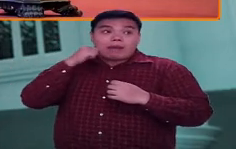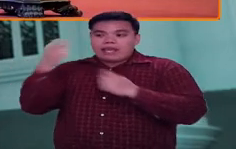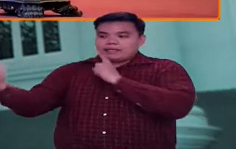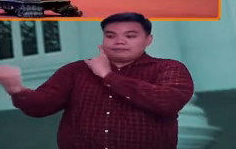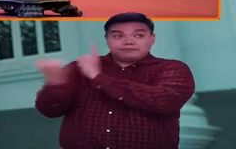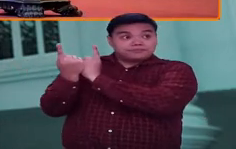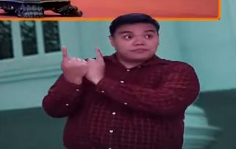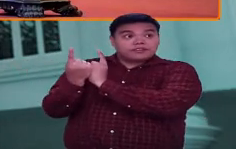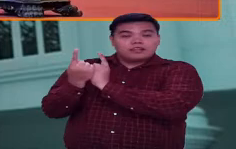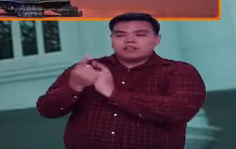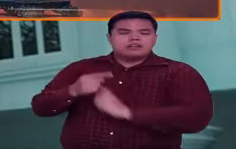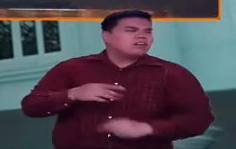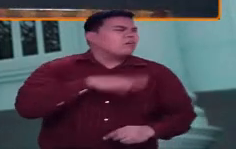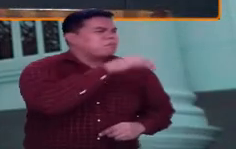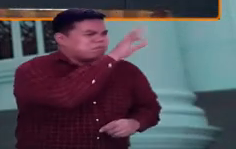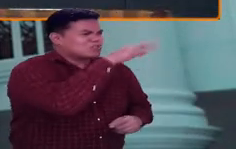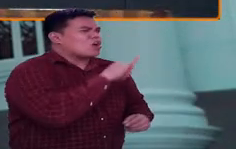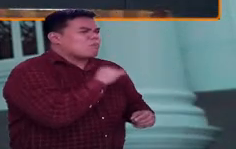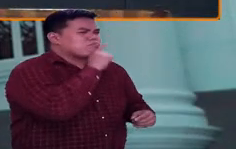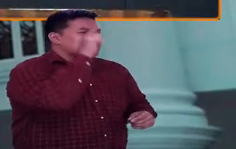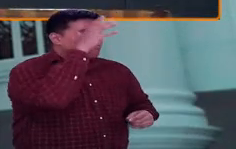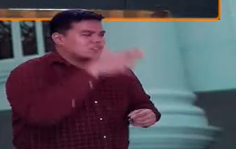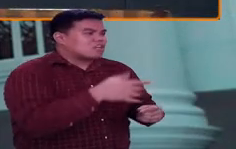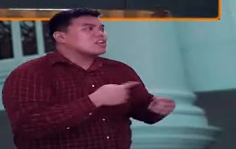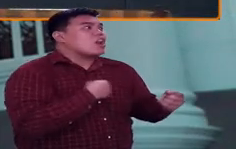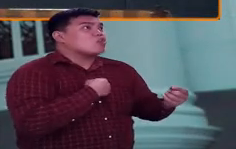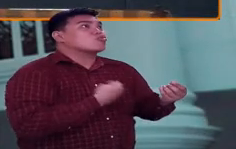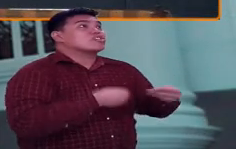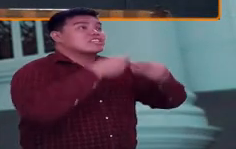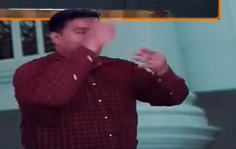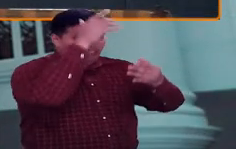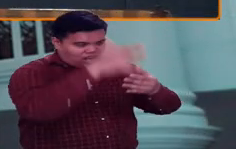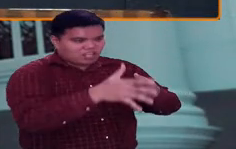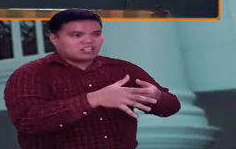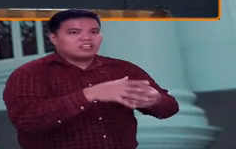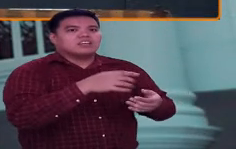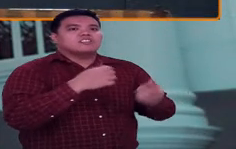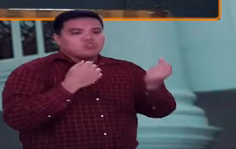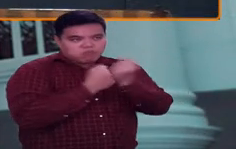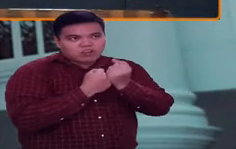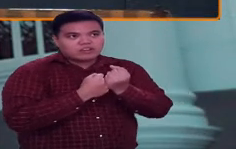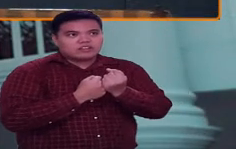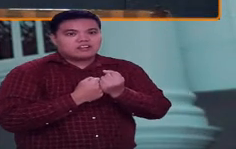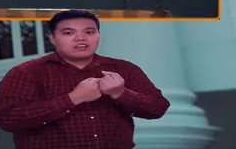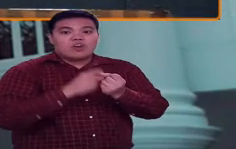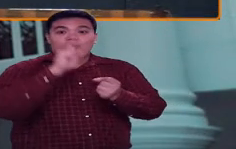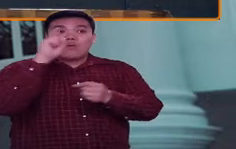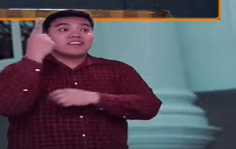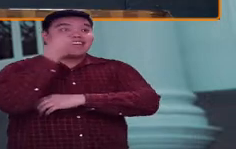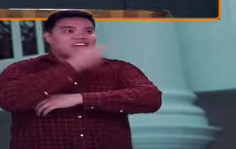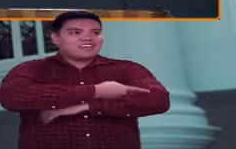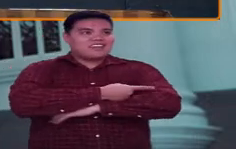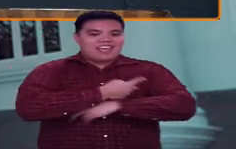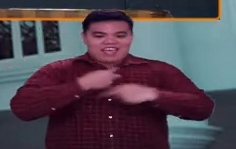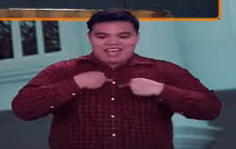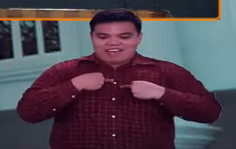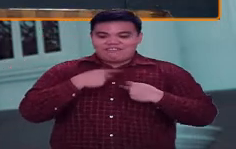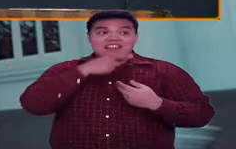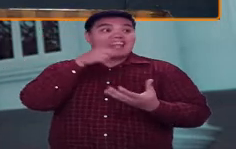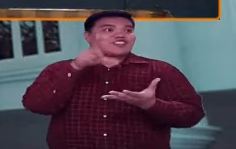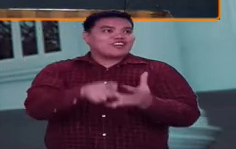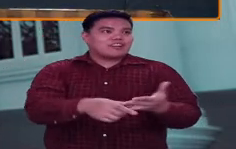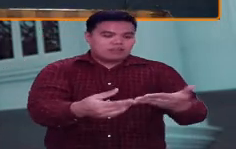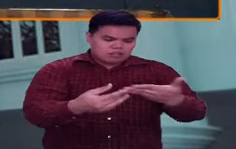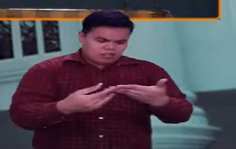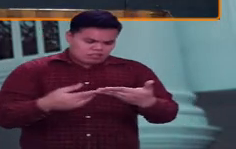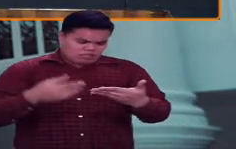and she had promised to give a certain amount to missions, and one day she got a letter in the mail. She opened it up. She